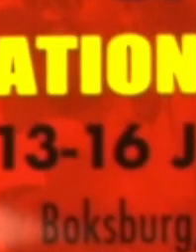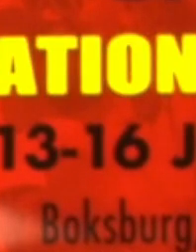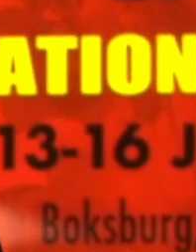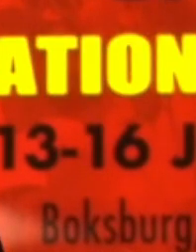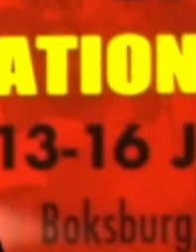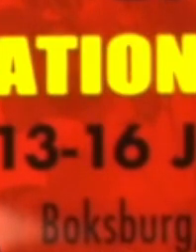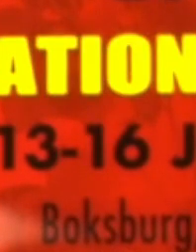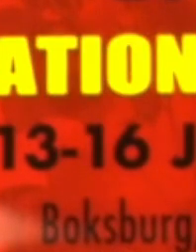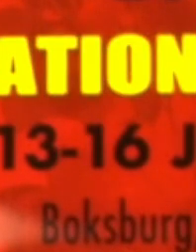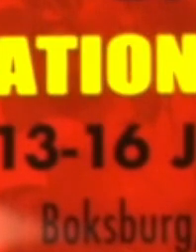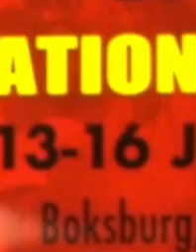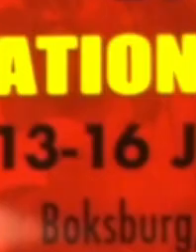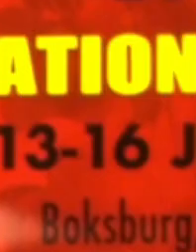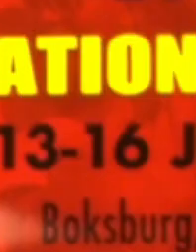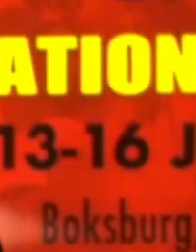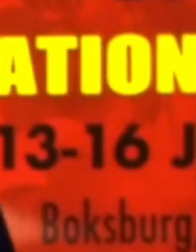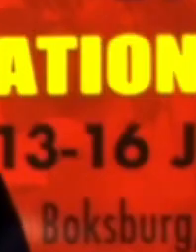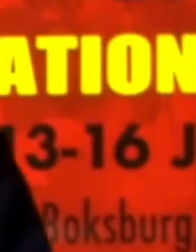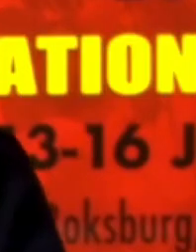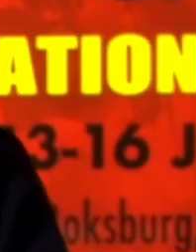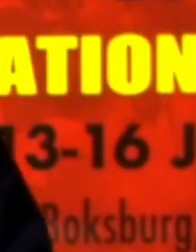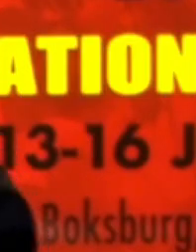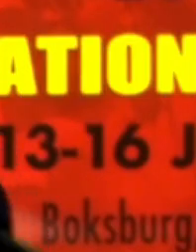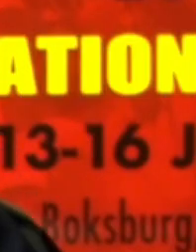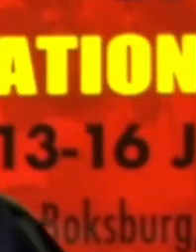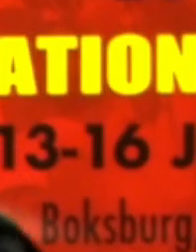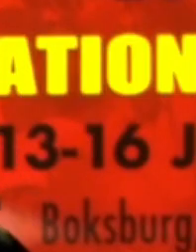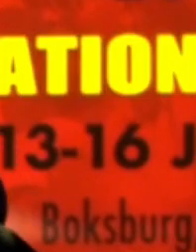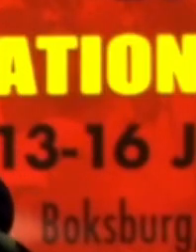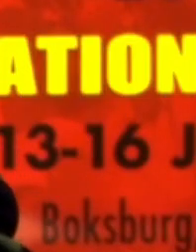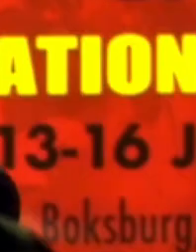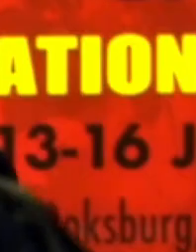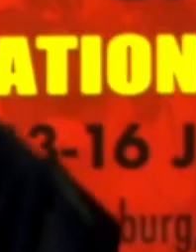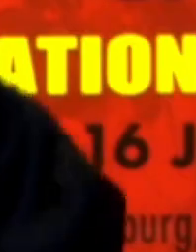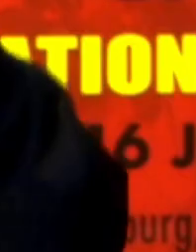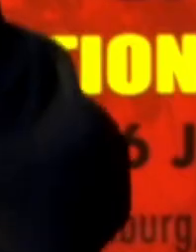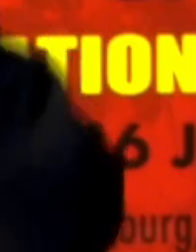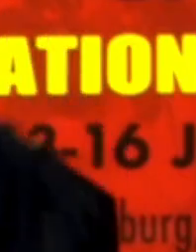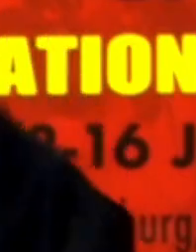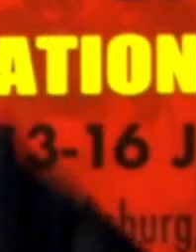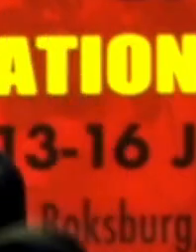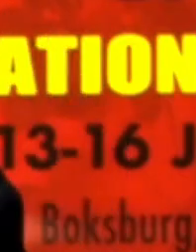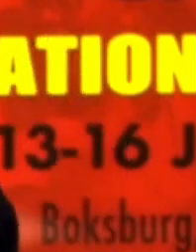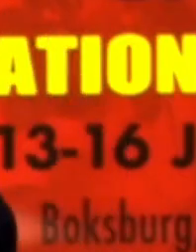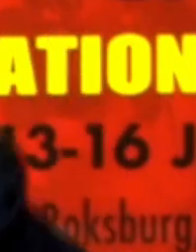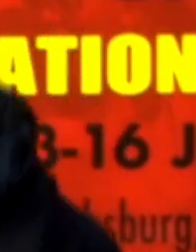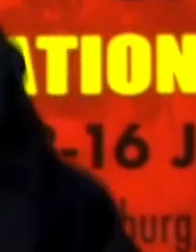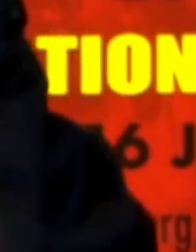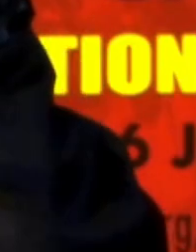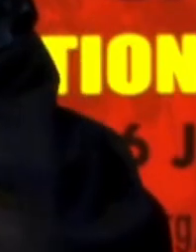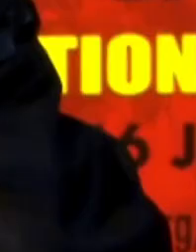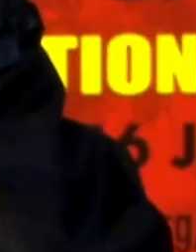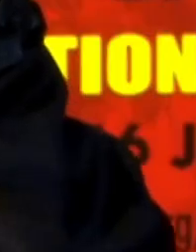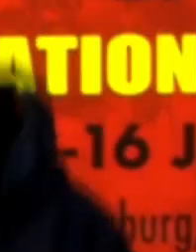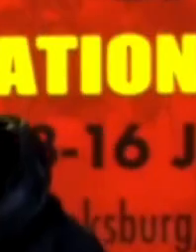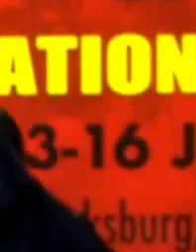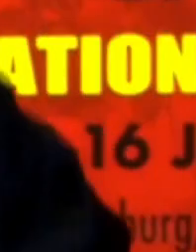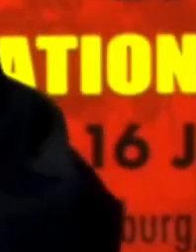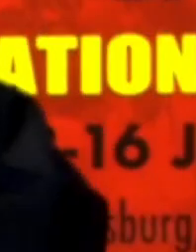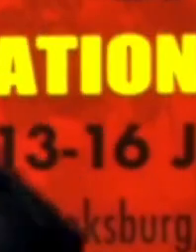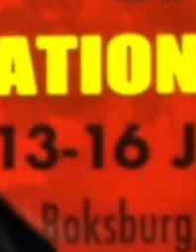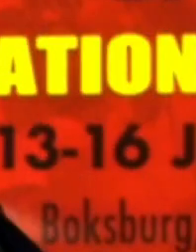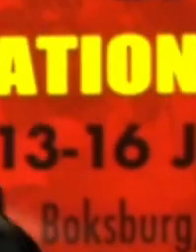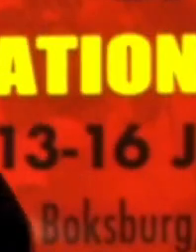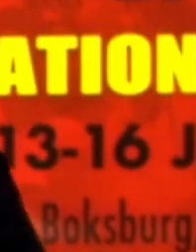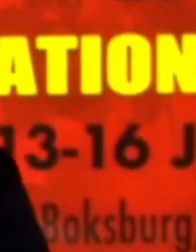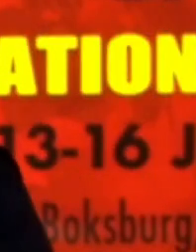It has happened, I mean, before What has happened is, whether you go to the ANC,